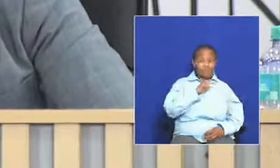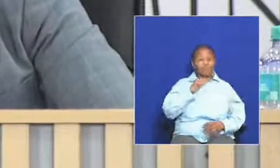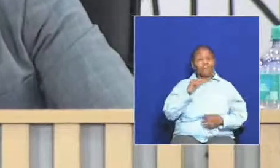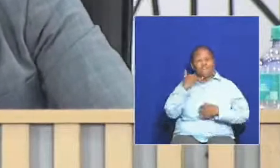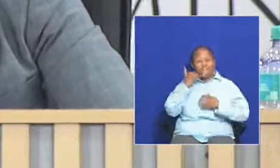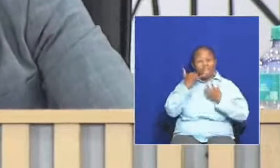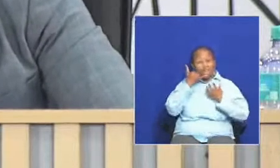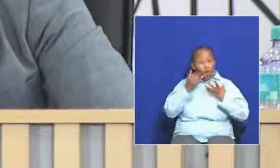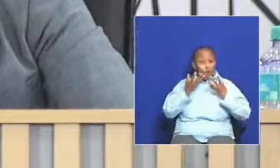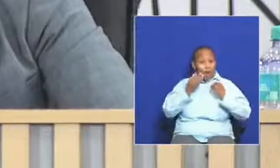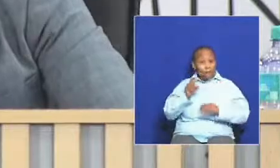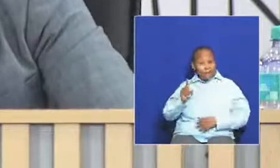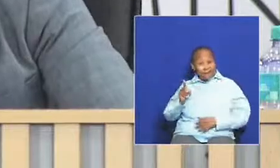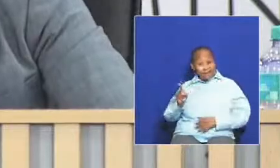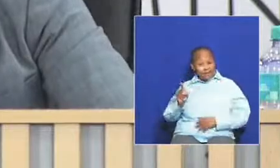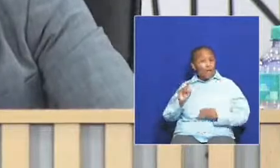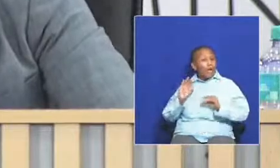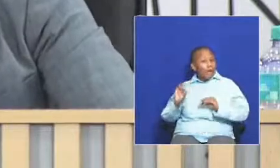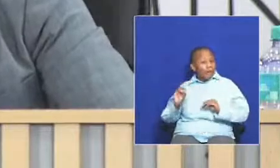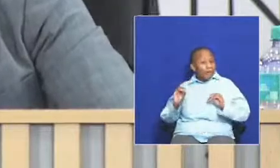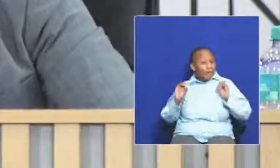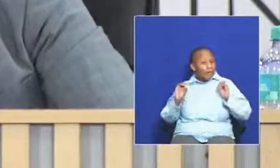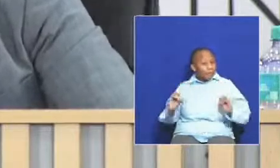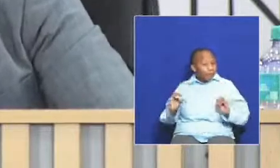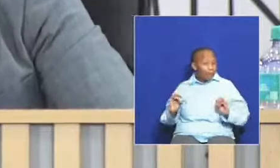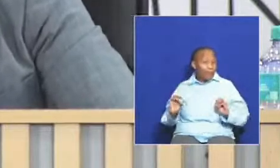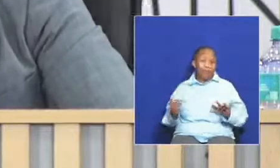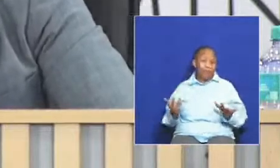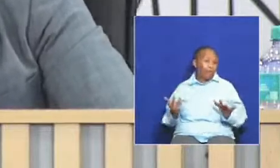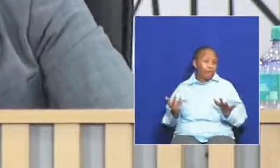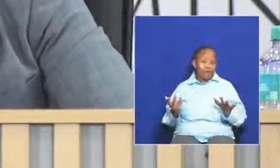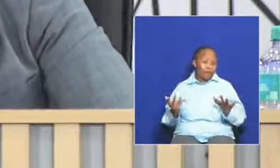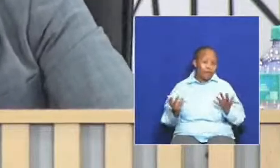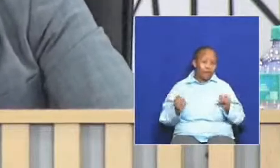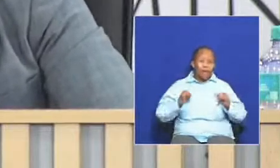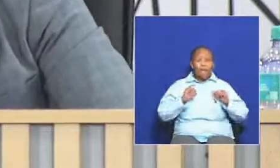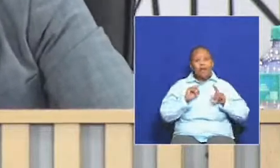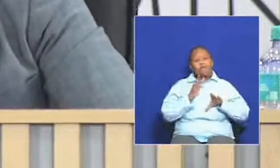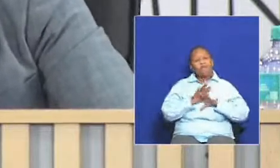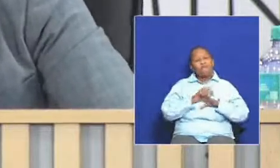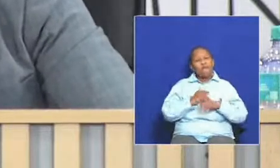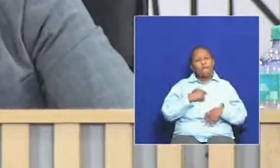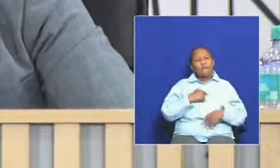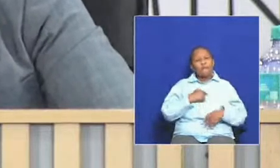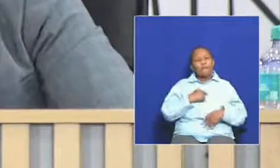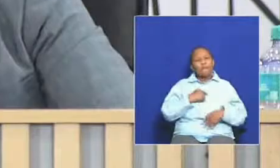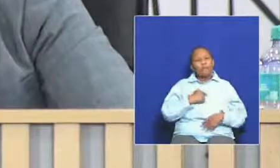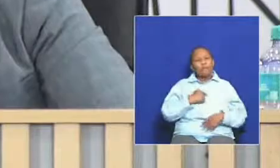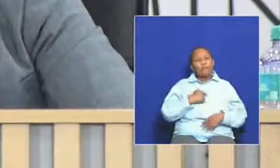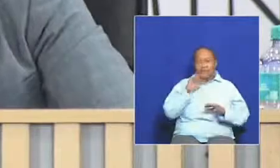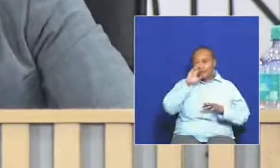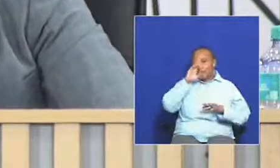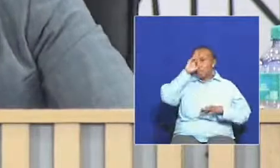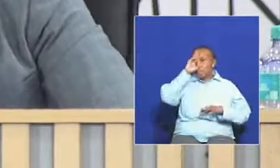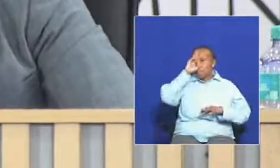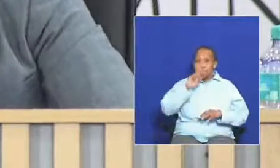who had Mr. Msibi's number. But like I said, I do not recall what was that payment for. I don't even remember me sending